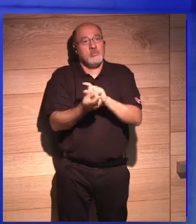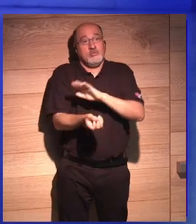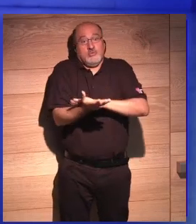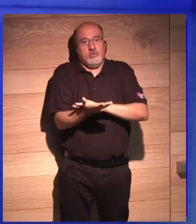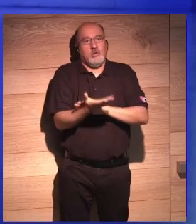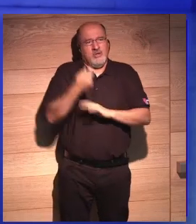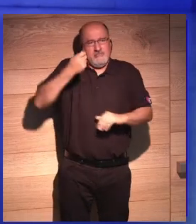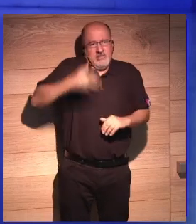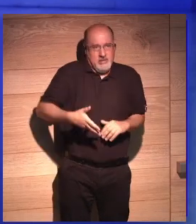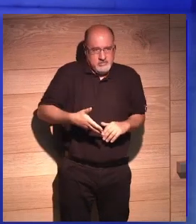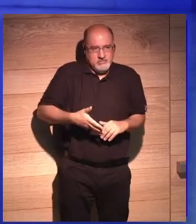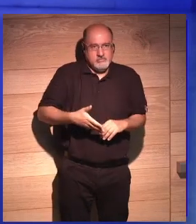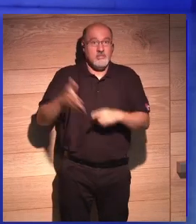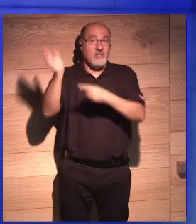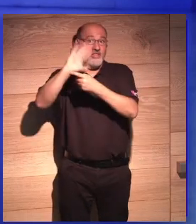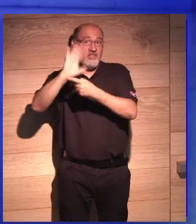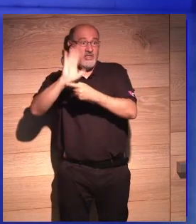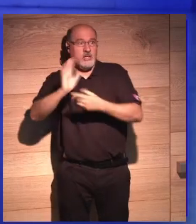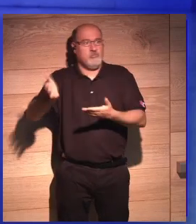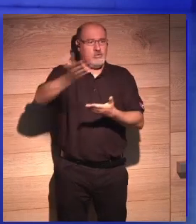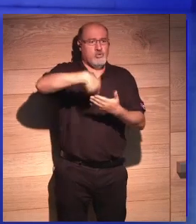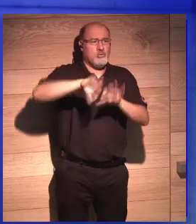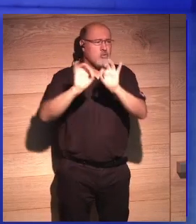it in ways that's manageable,